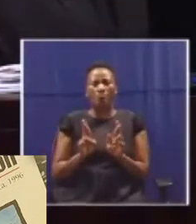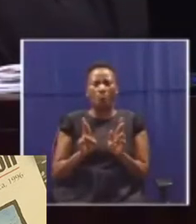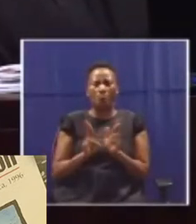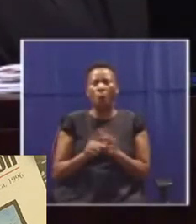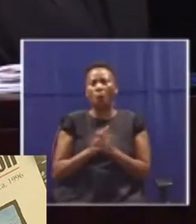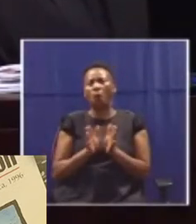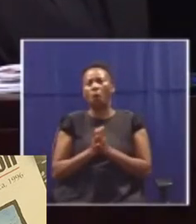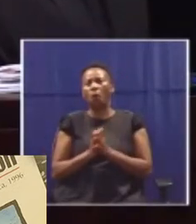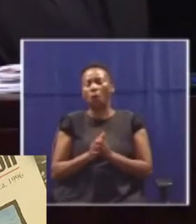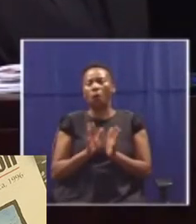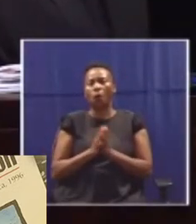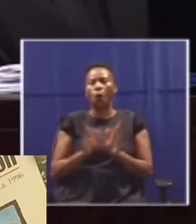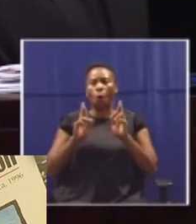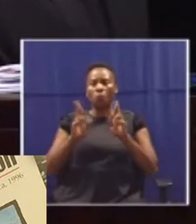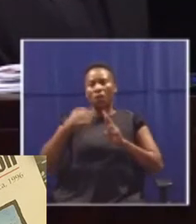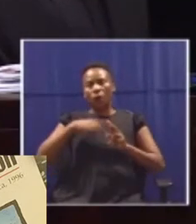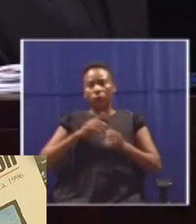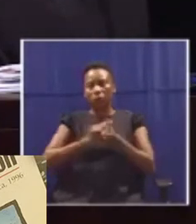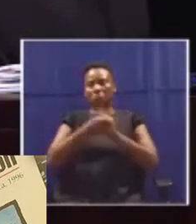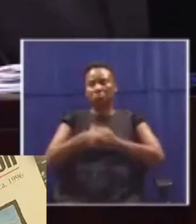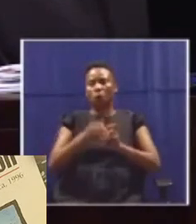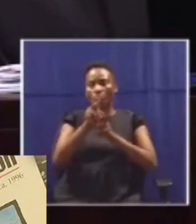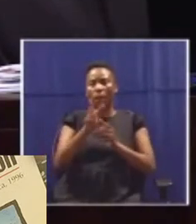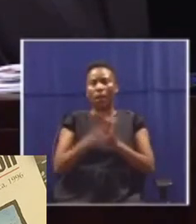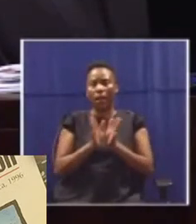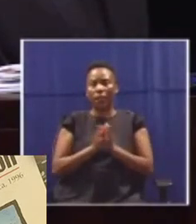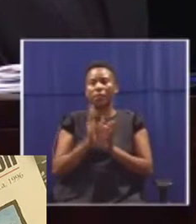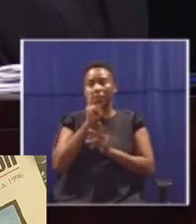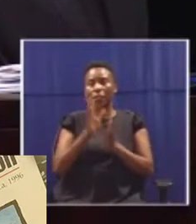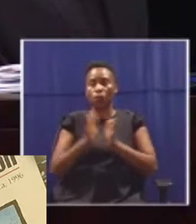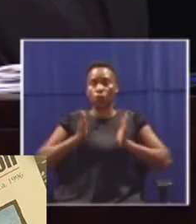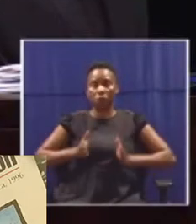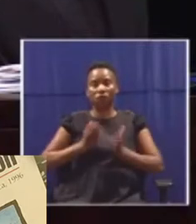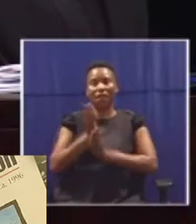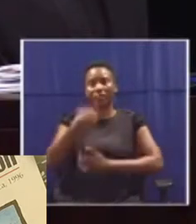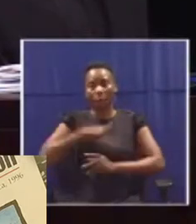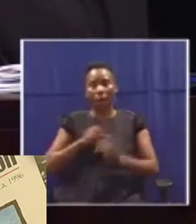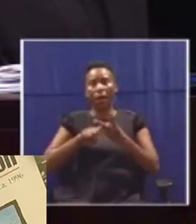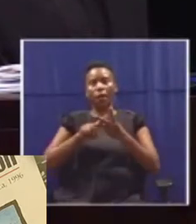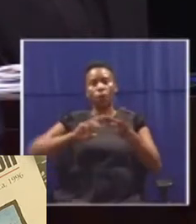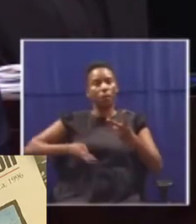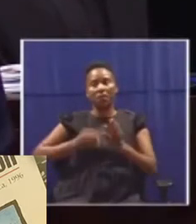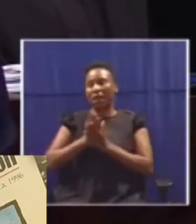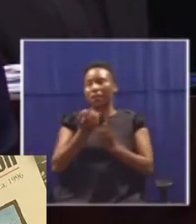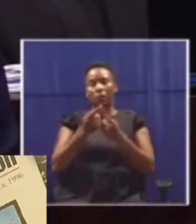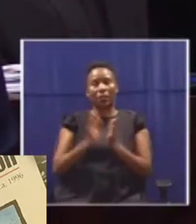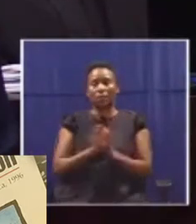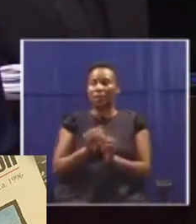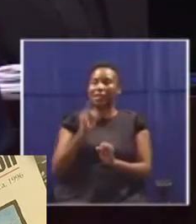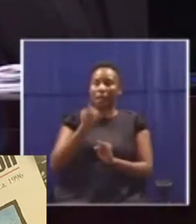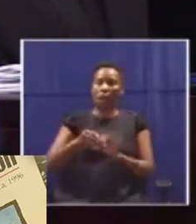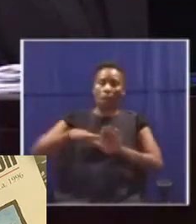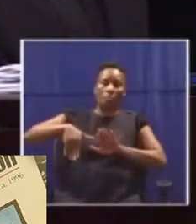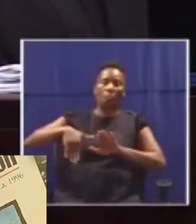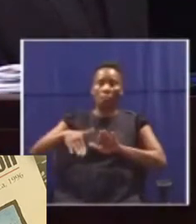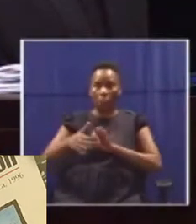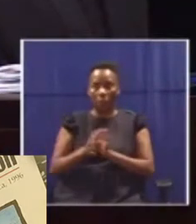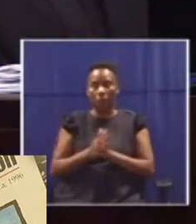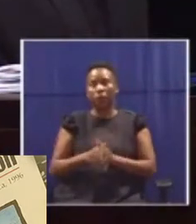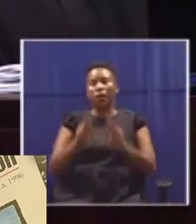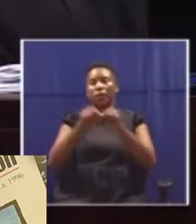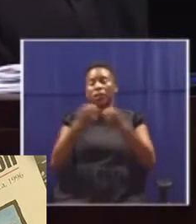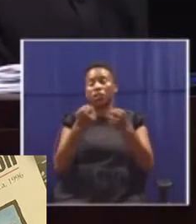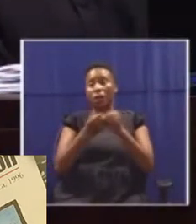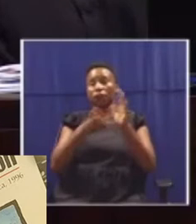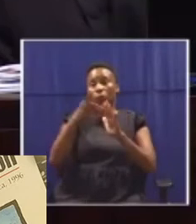to our development and realization of women's rights. We are not yet Uhuru. The National Development Plan released in 2011